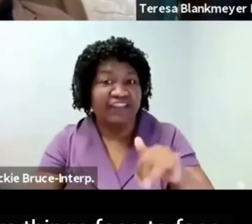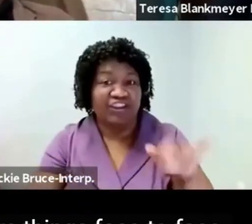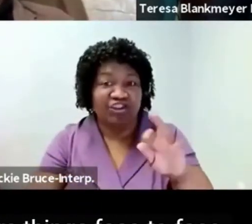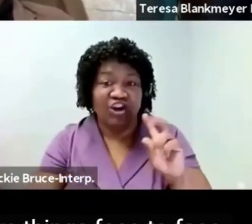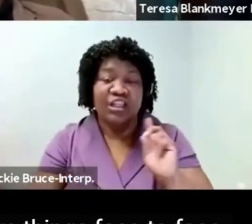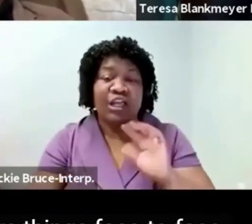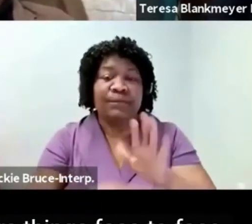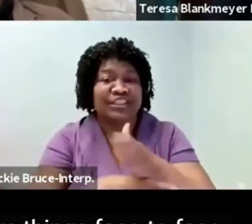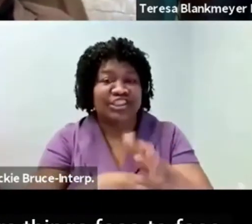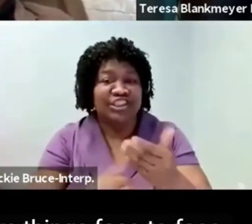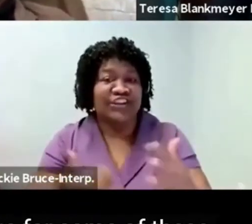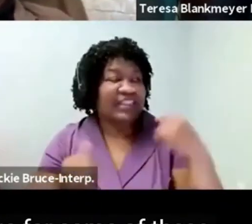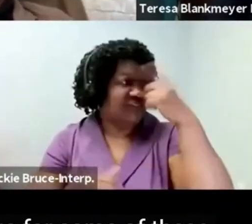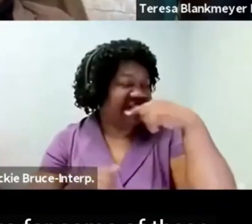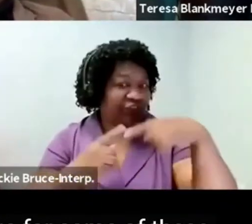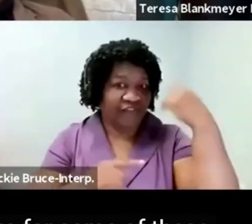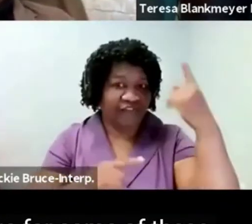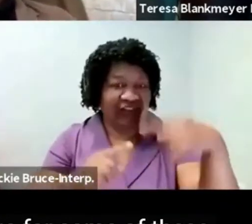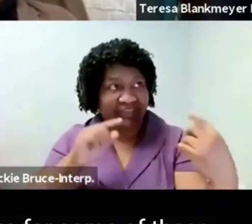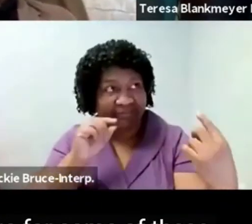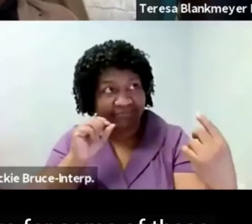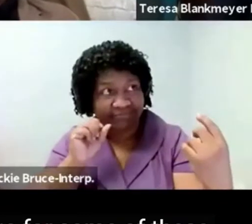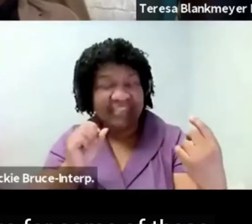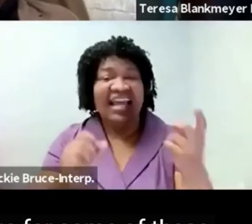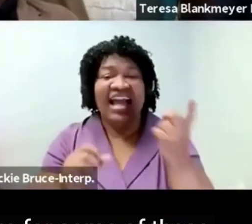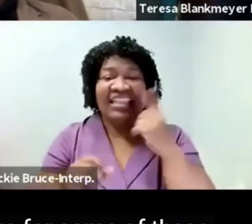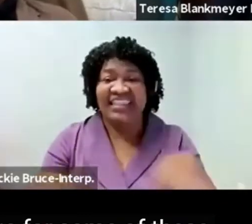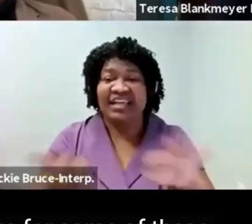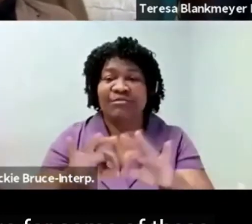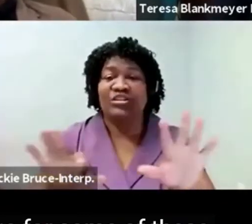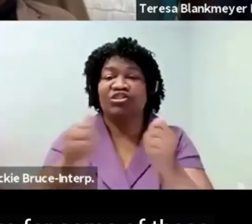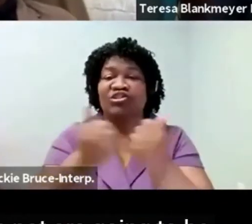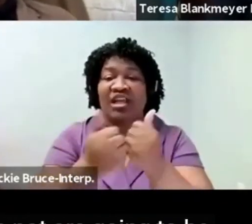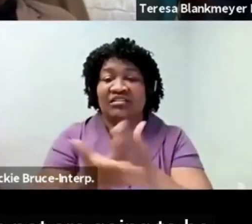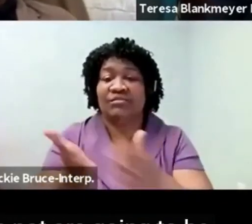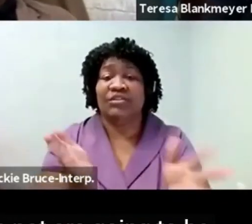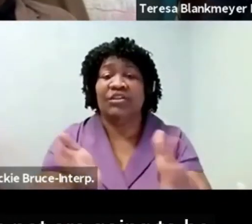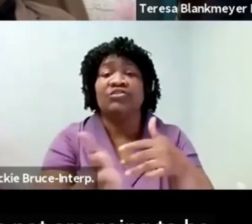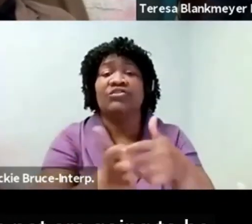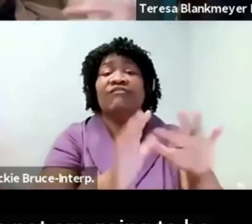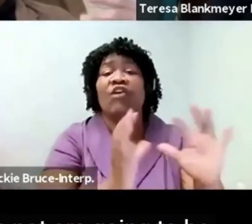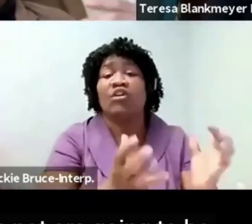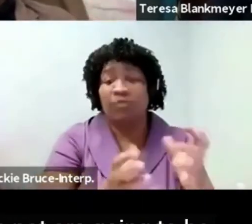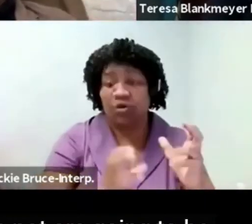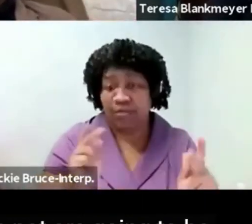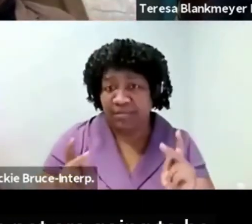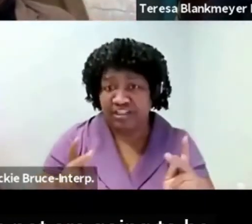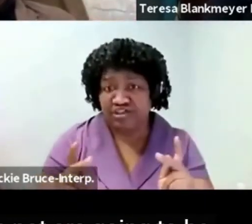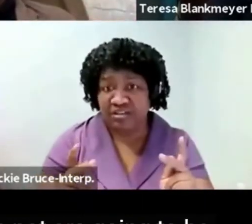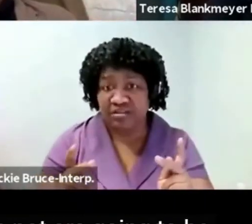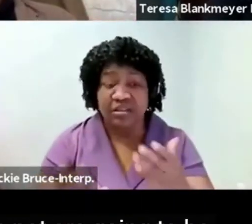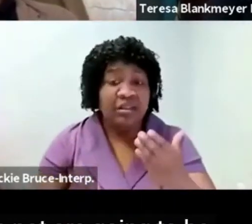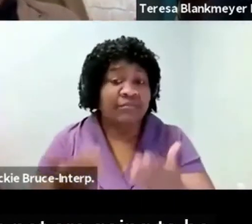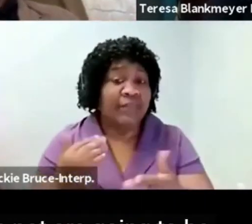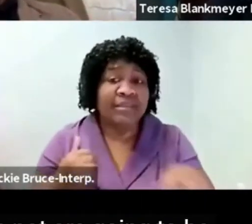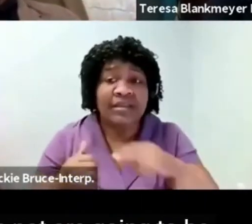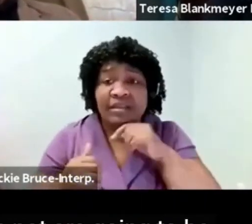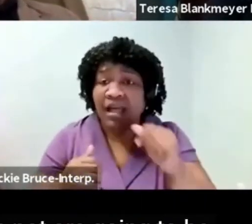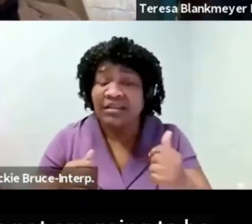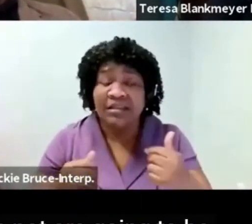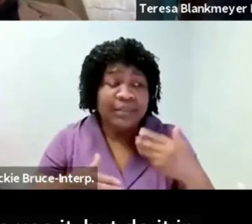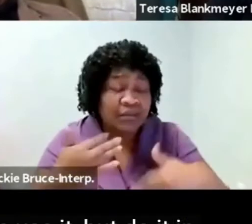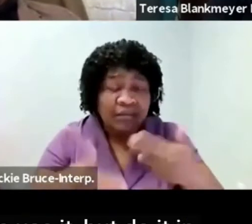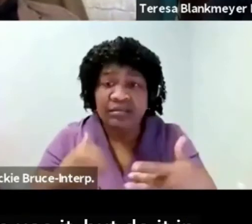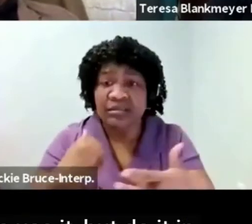share things face to face. And so I think that's the real challenge for some of these vulnerable populations who maybe not going to be up to speed